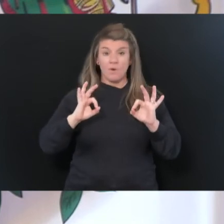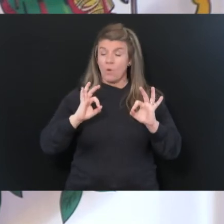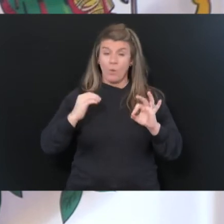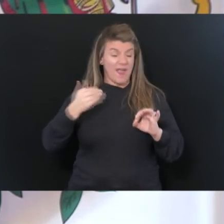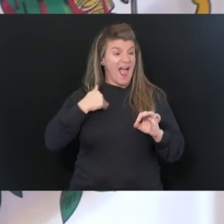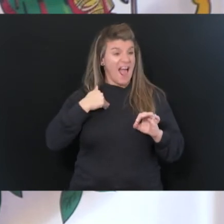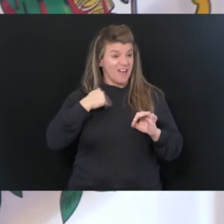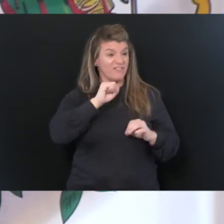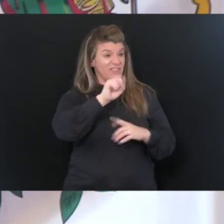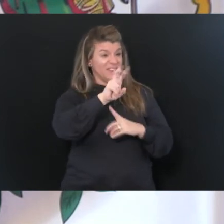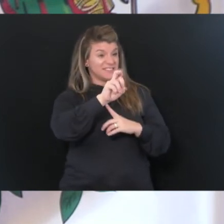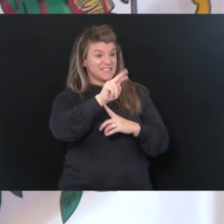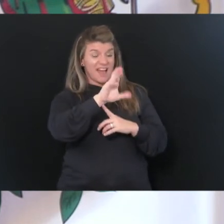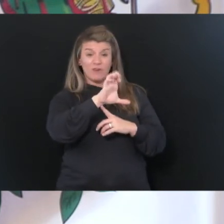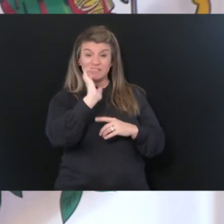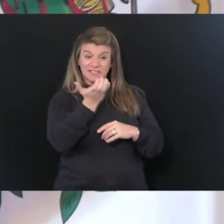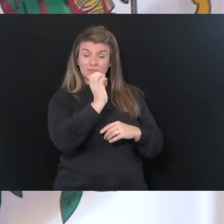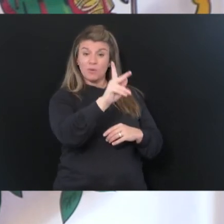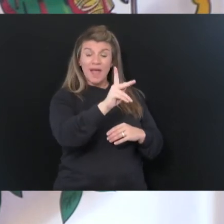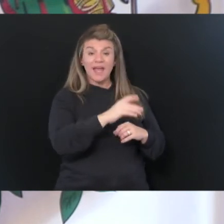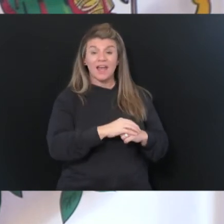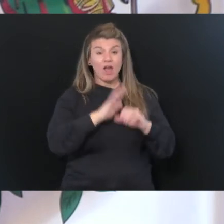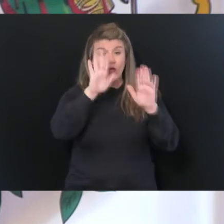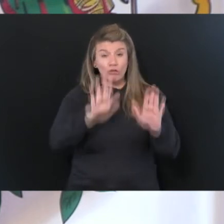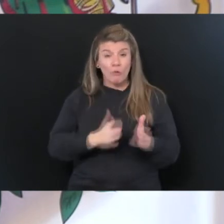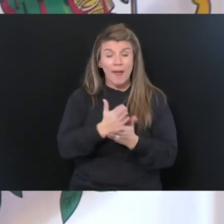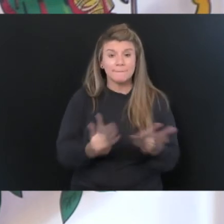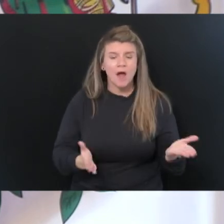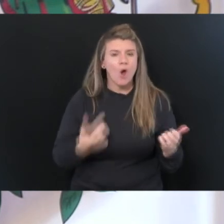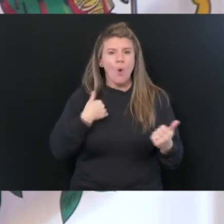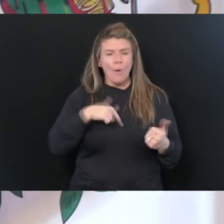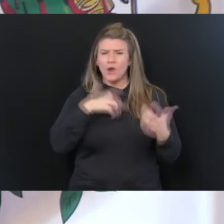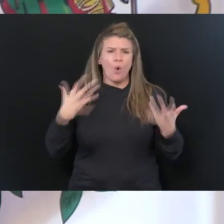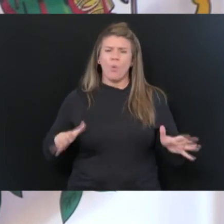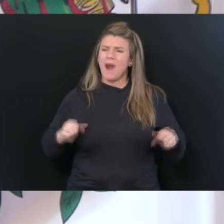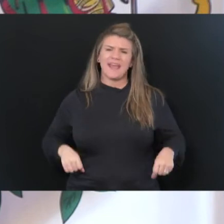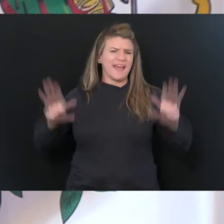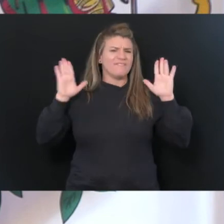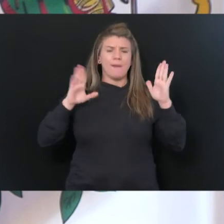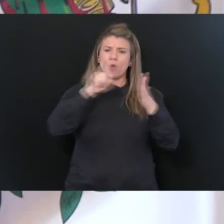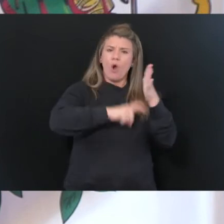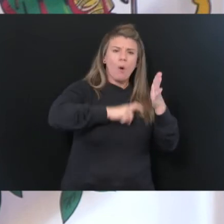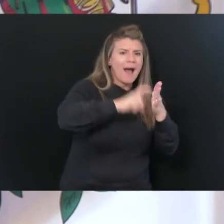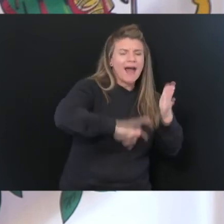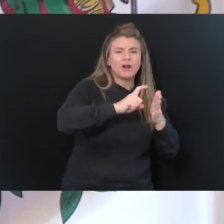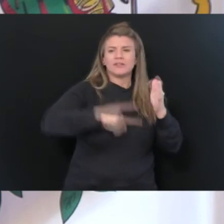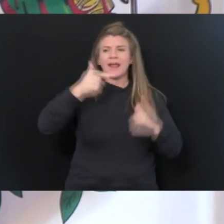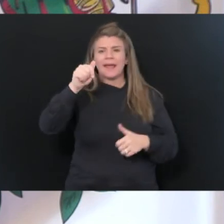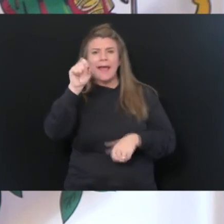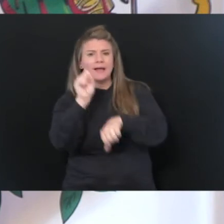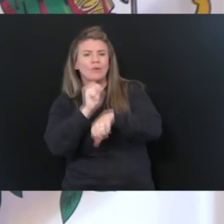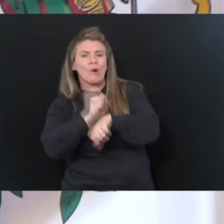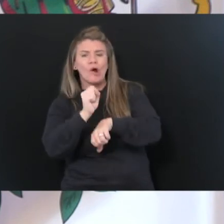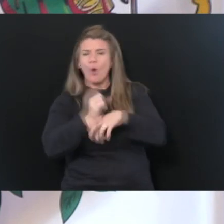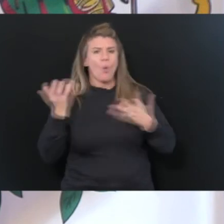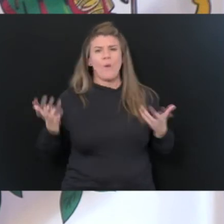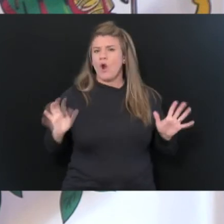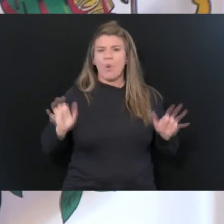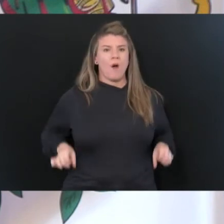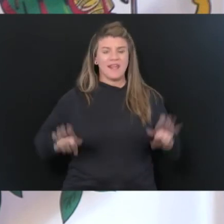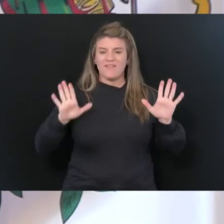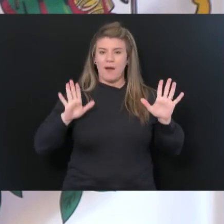the great part about that is just this. We don't want to give up on our coal miners or our gas workers or all that. We don't want to give up on any part of any